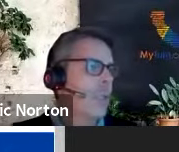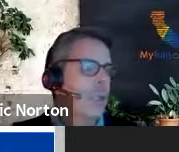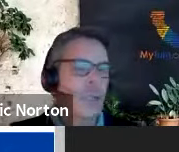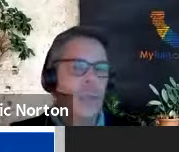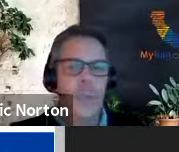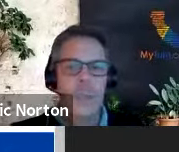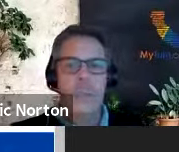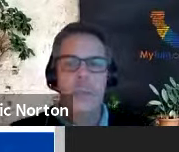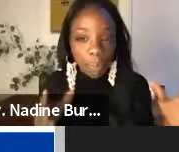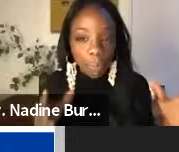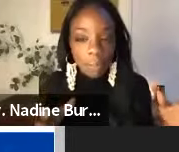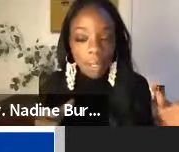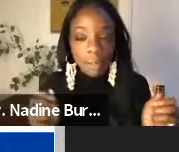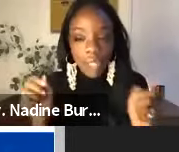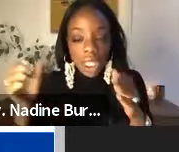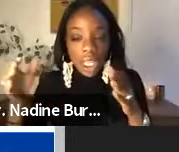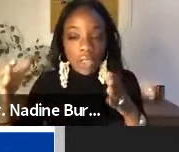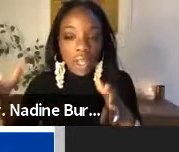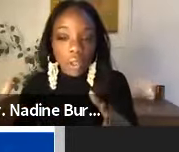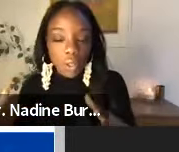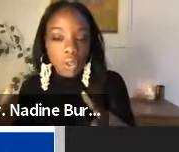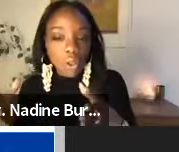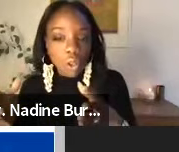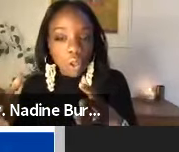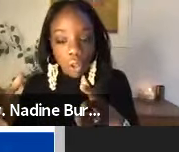access and get an appointment.